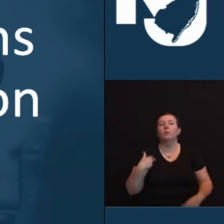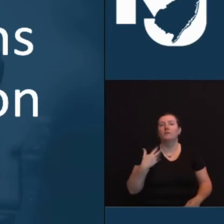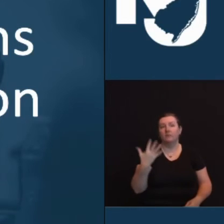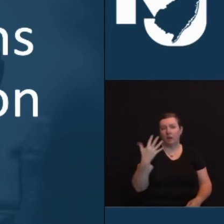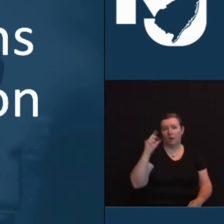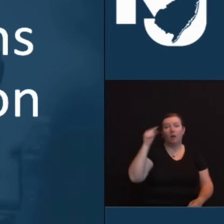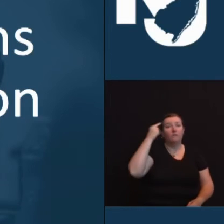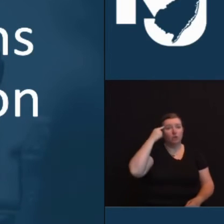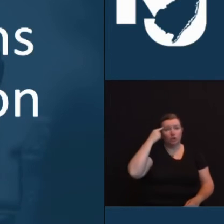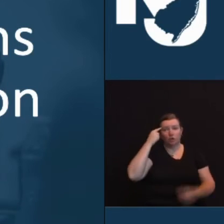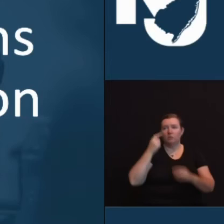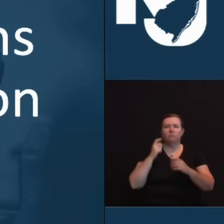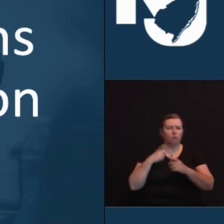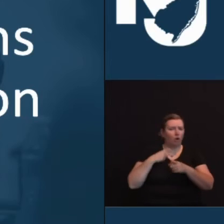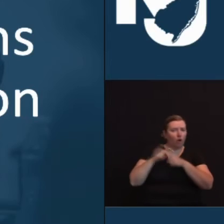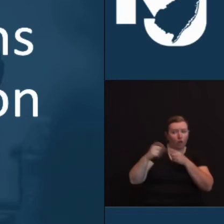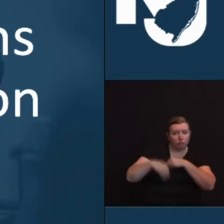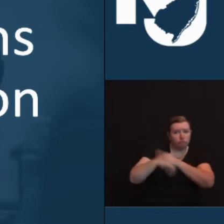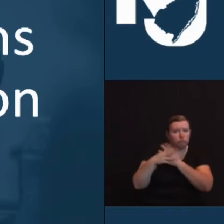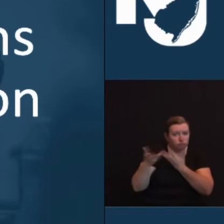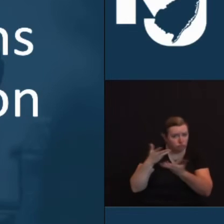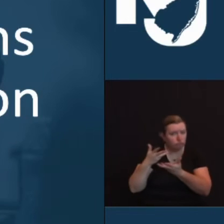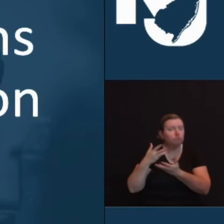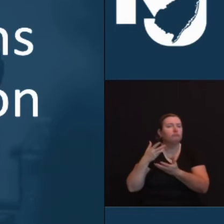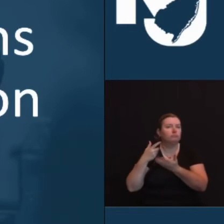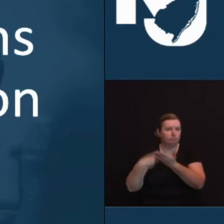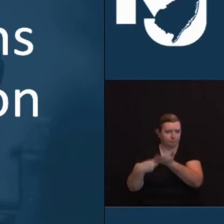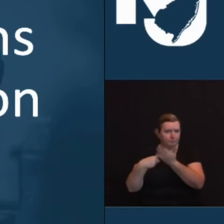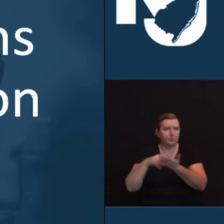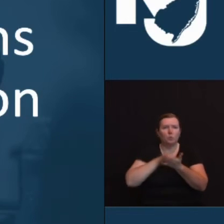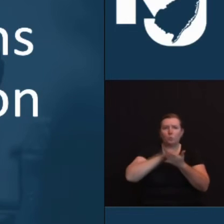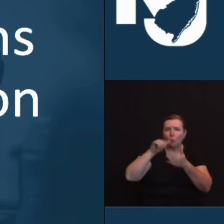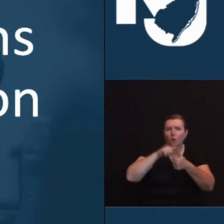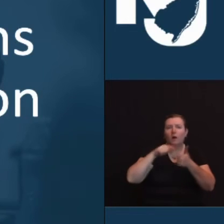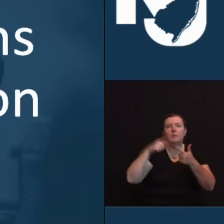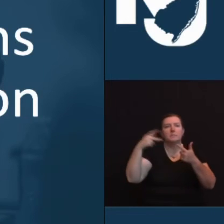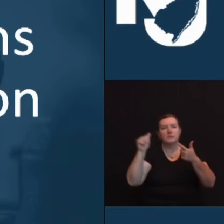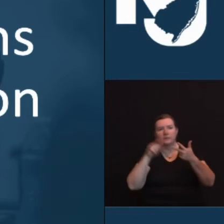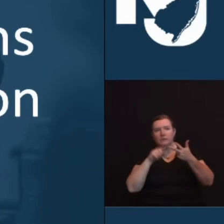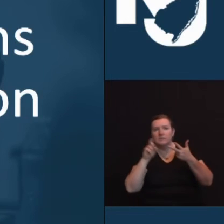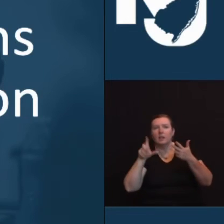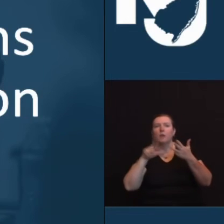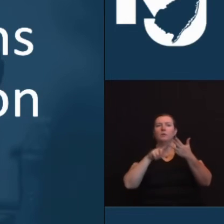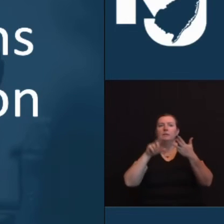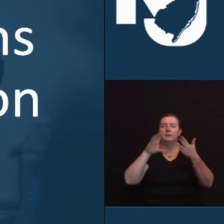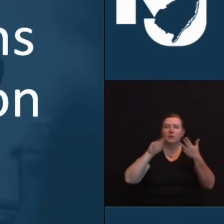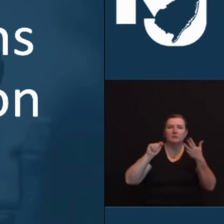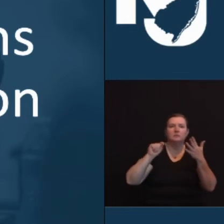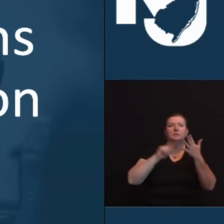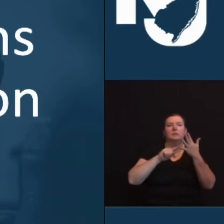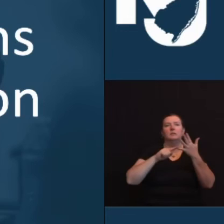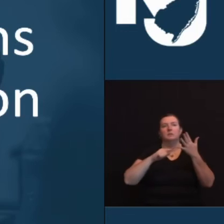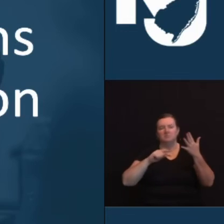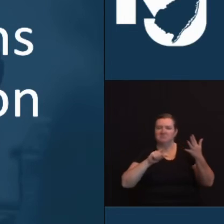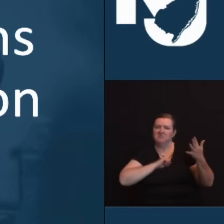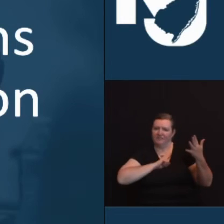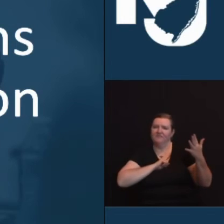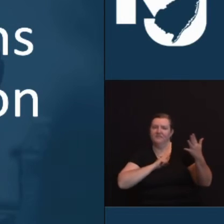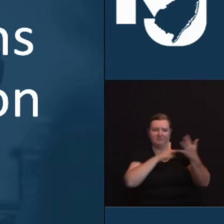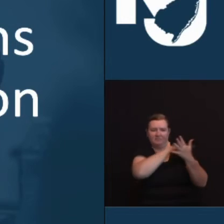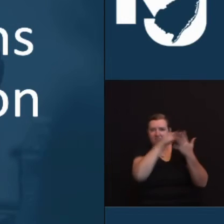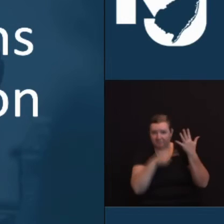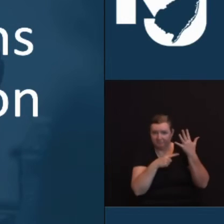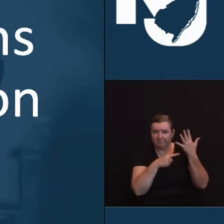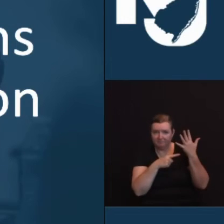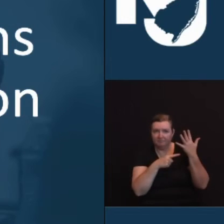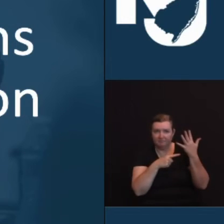call yesterday with New York, Pennsylvania, Delaware, Connecticut, and myself, and more on that later, but that was a very